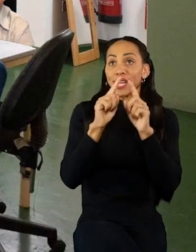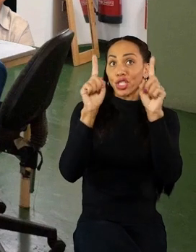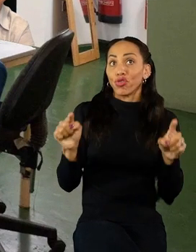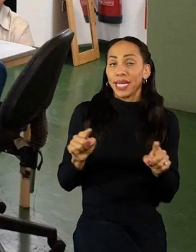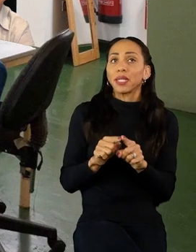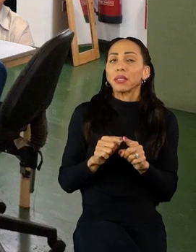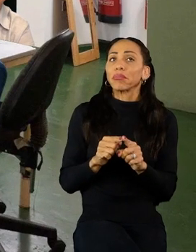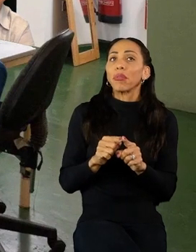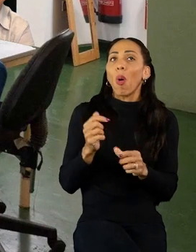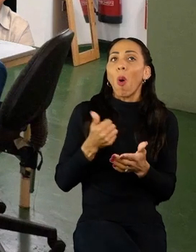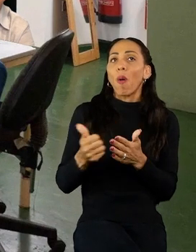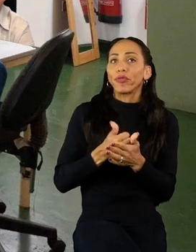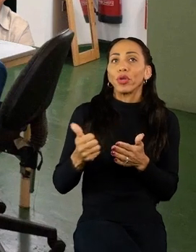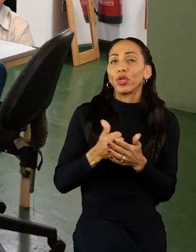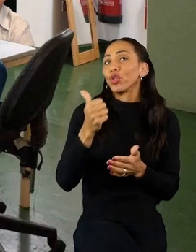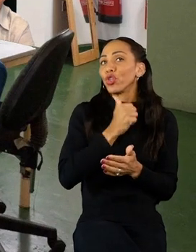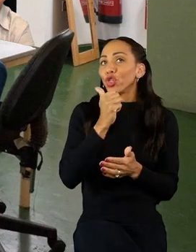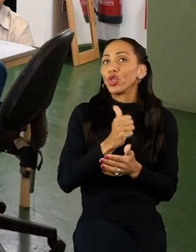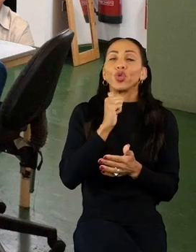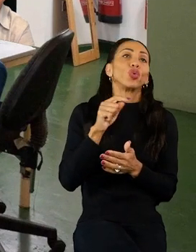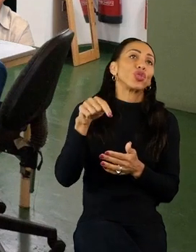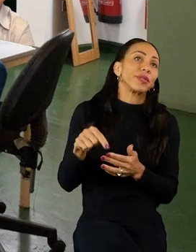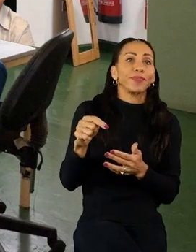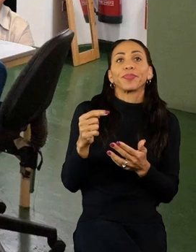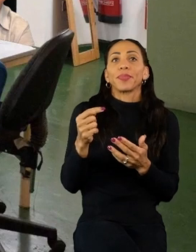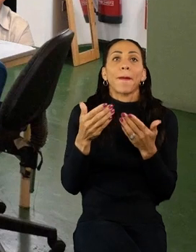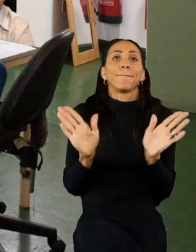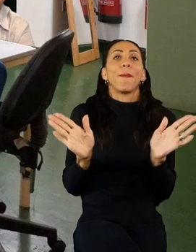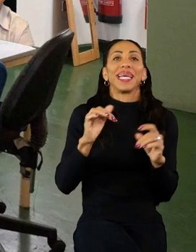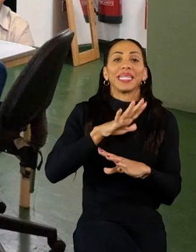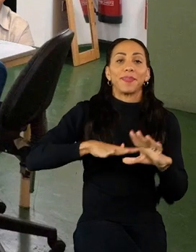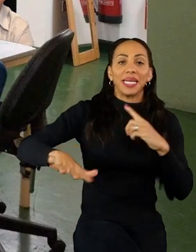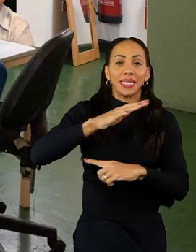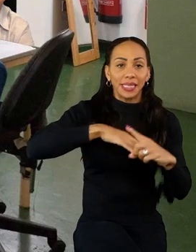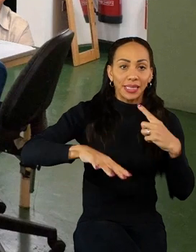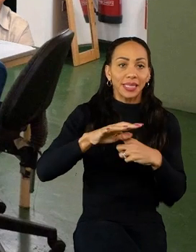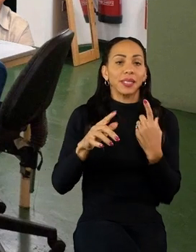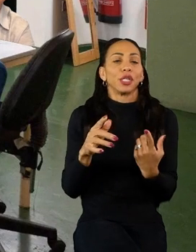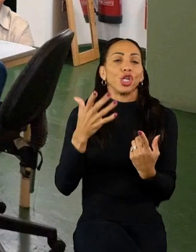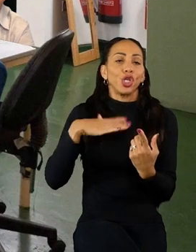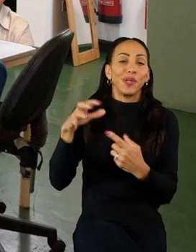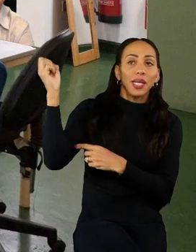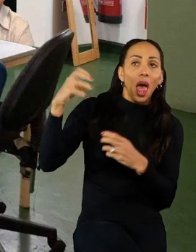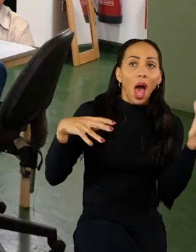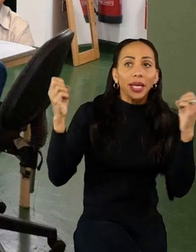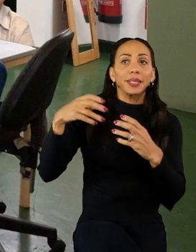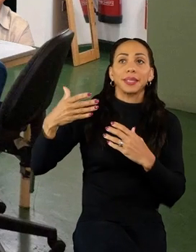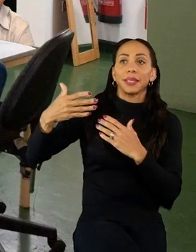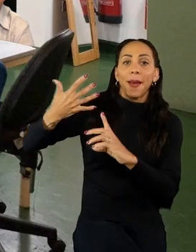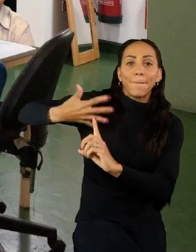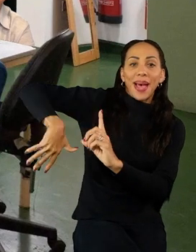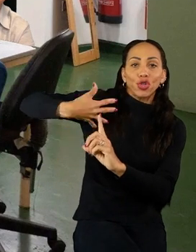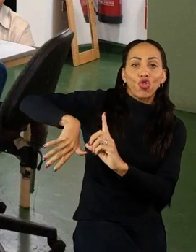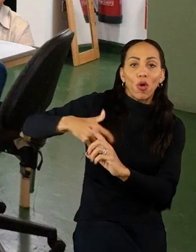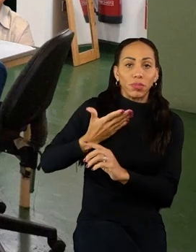be. And quite often they're used, green screens in public spaces, and they require a green screen, a camera, lights